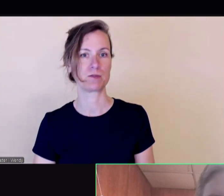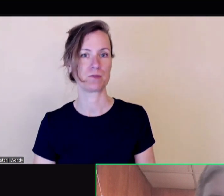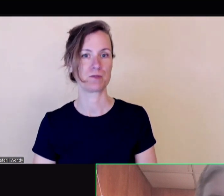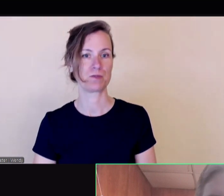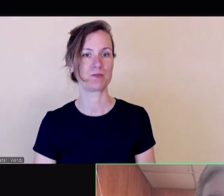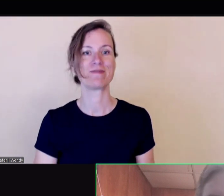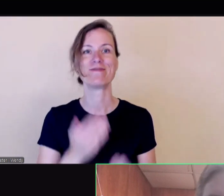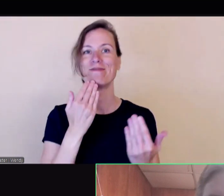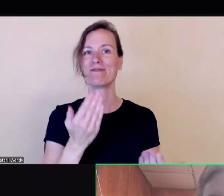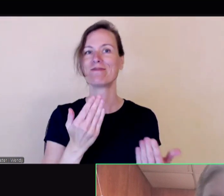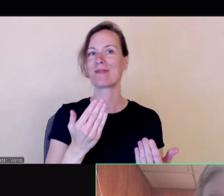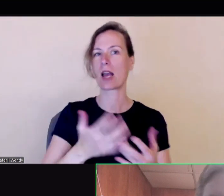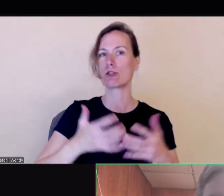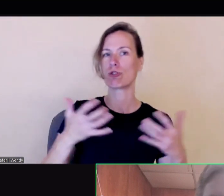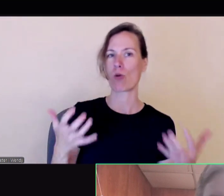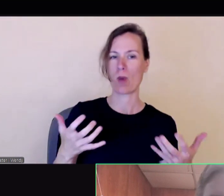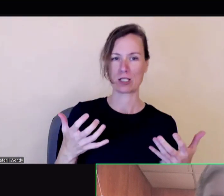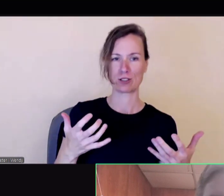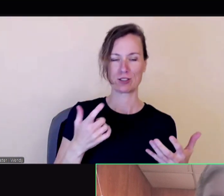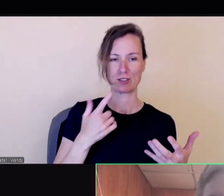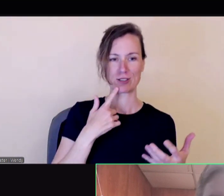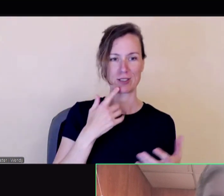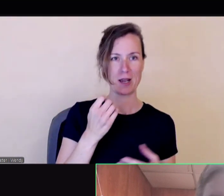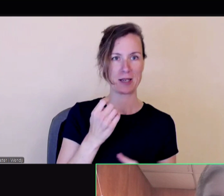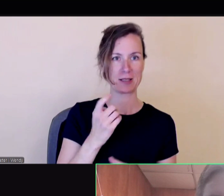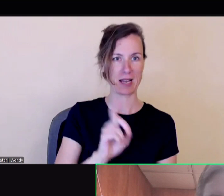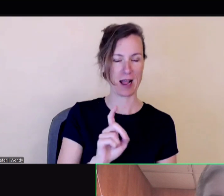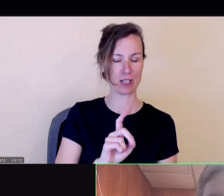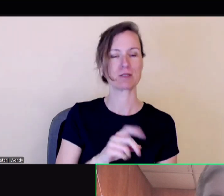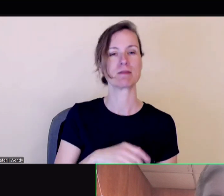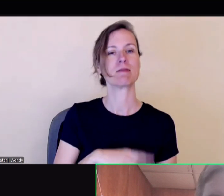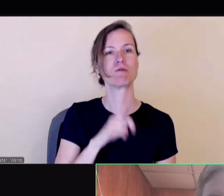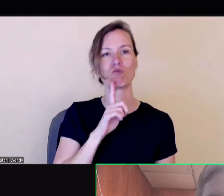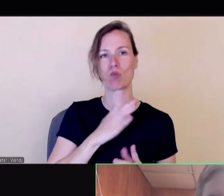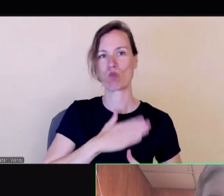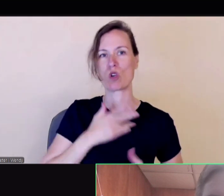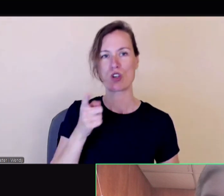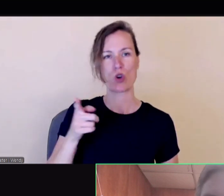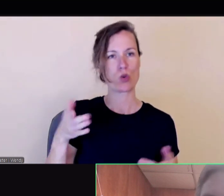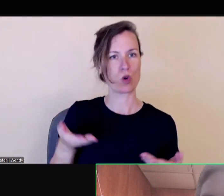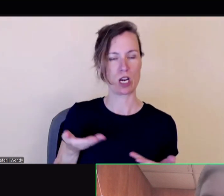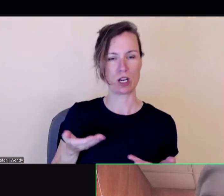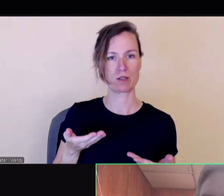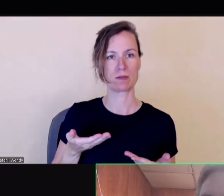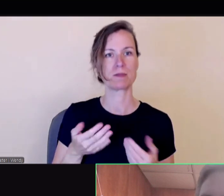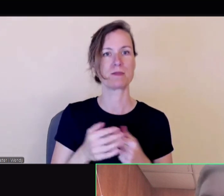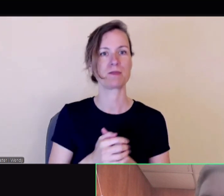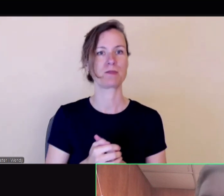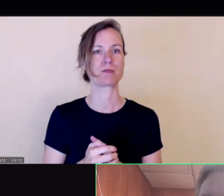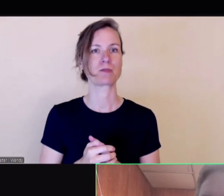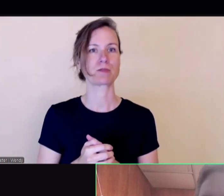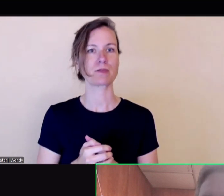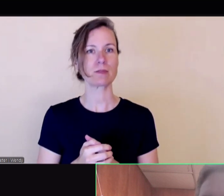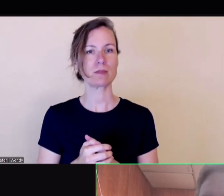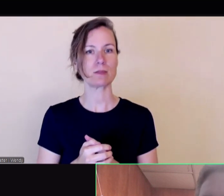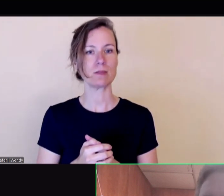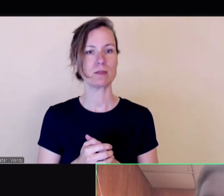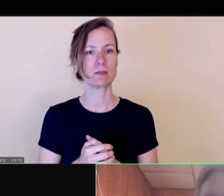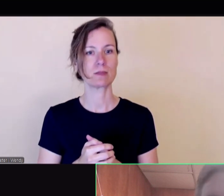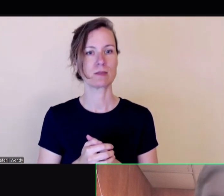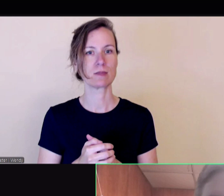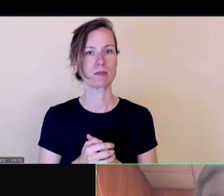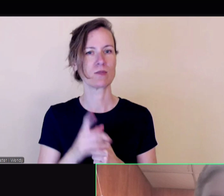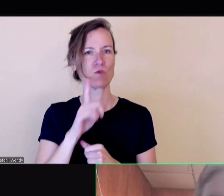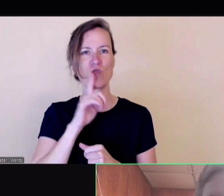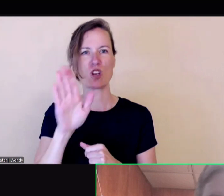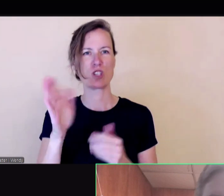Thank you so much. Thank you so much. I really, really appreciate your being here. You just provide such a